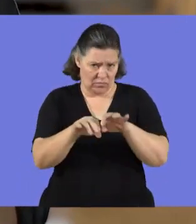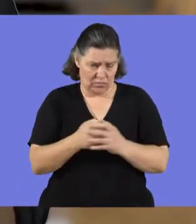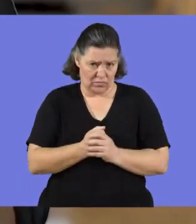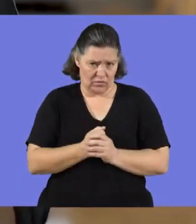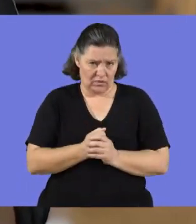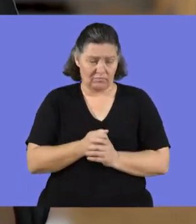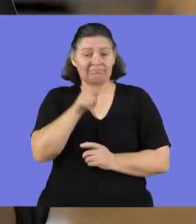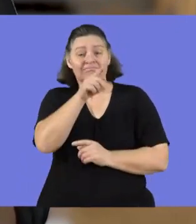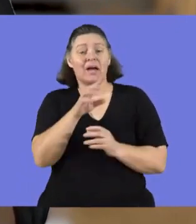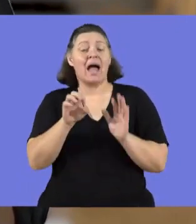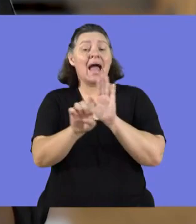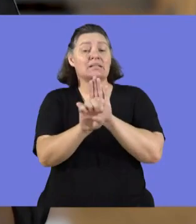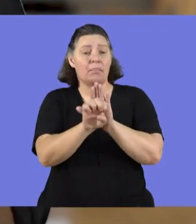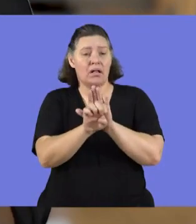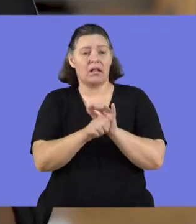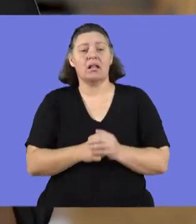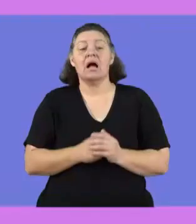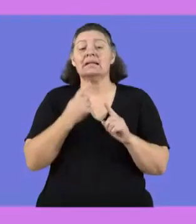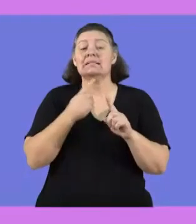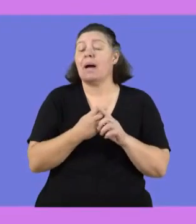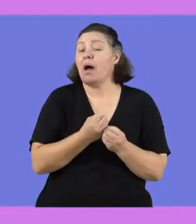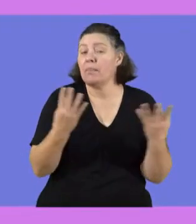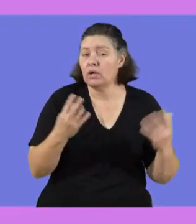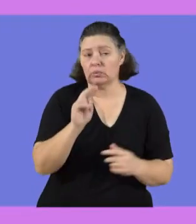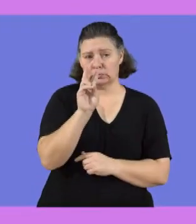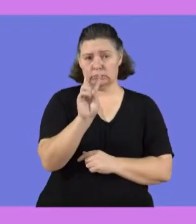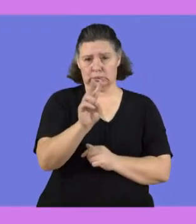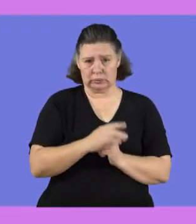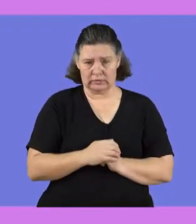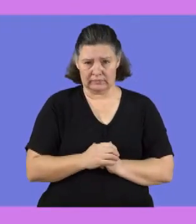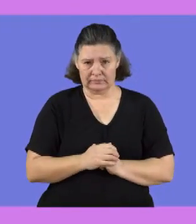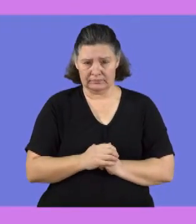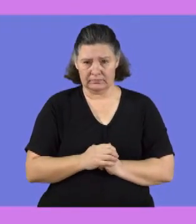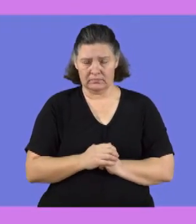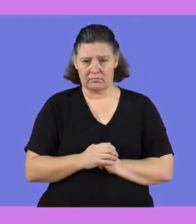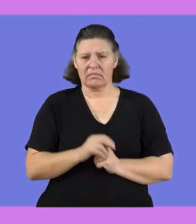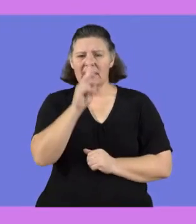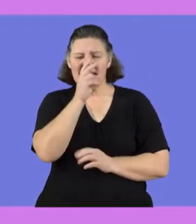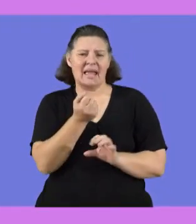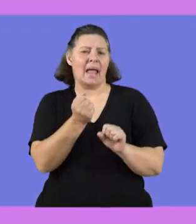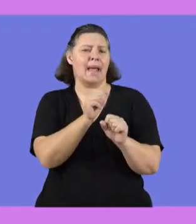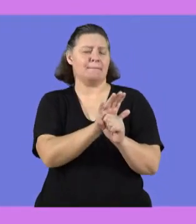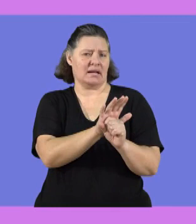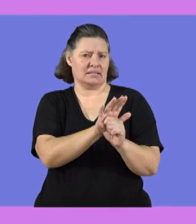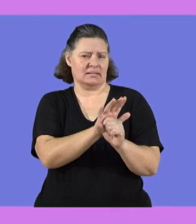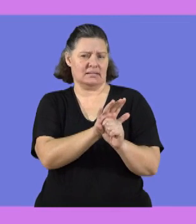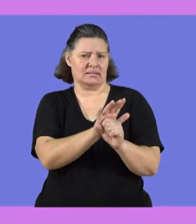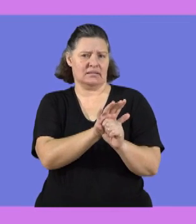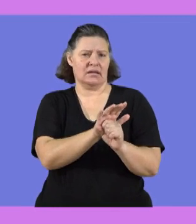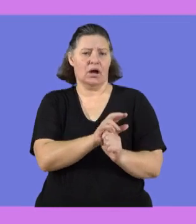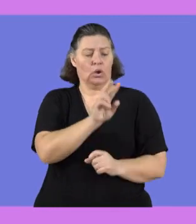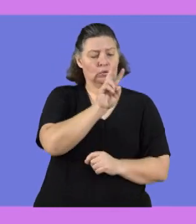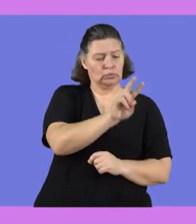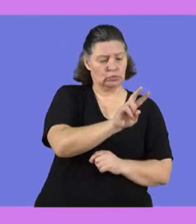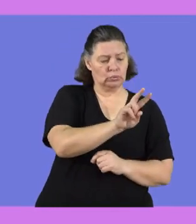same value. In this example, I multiplied by 2. So let us see the impact